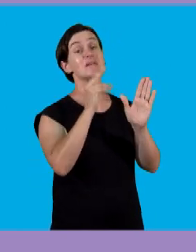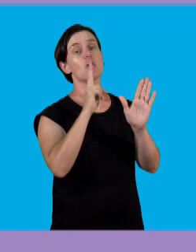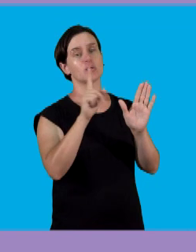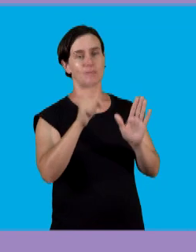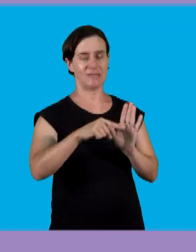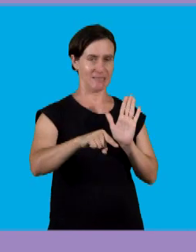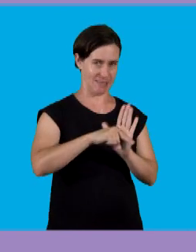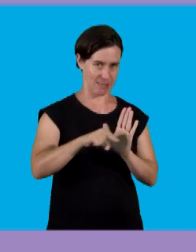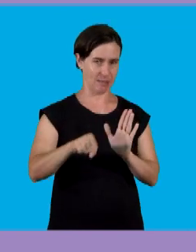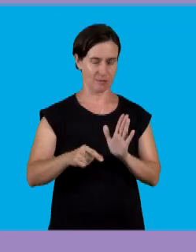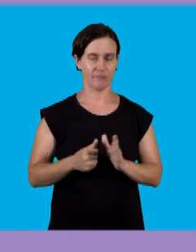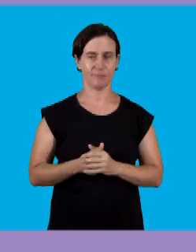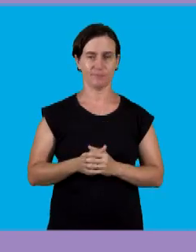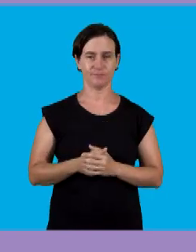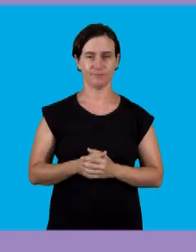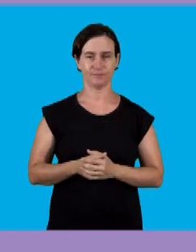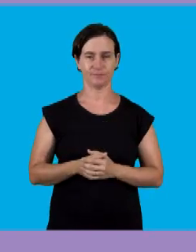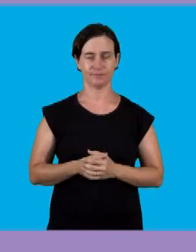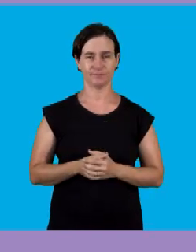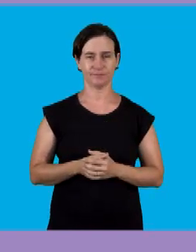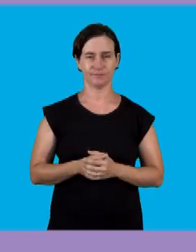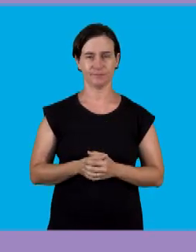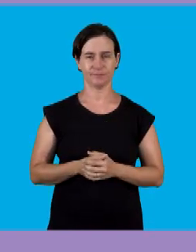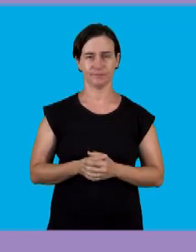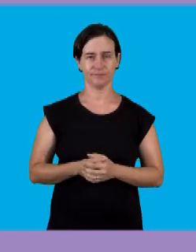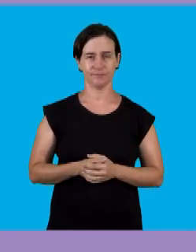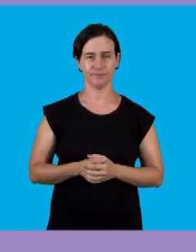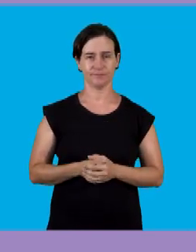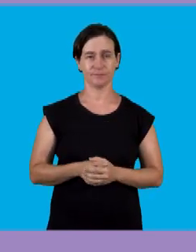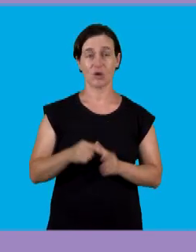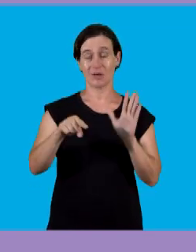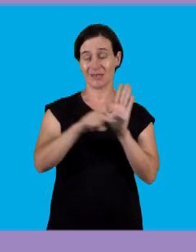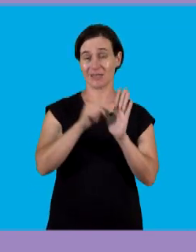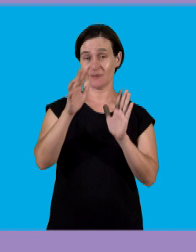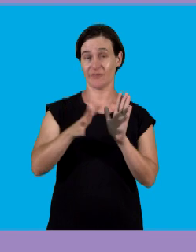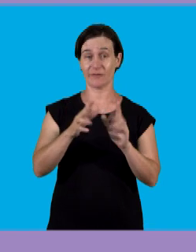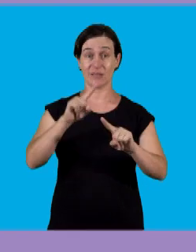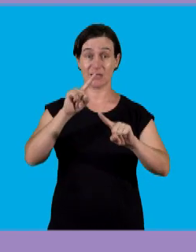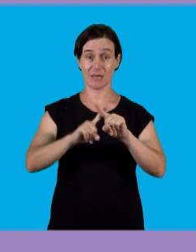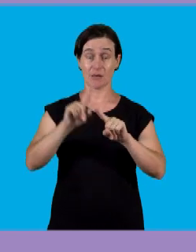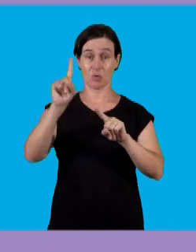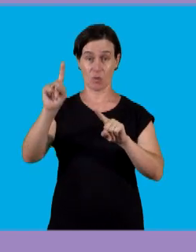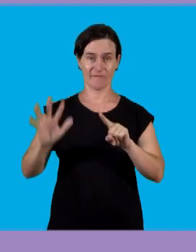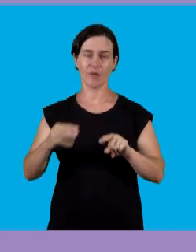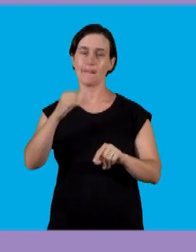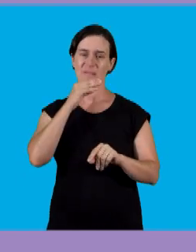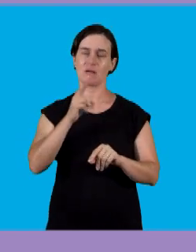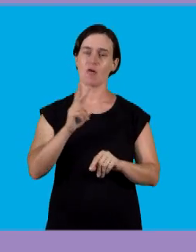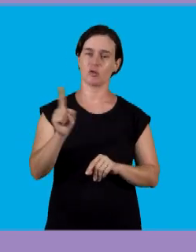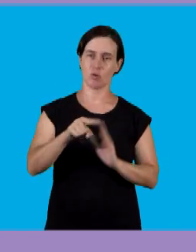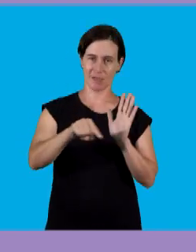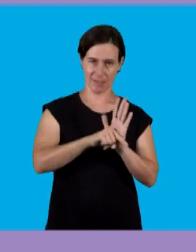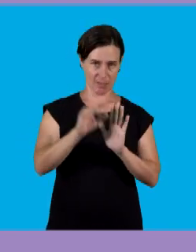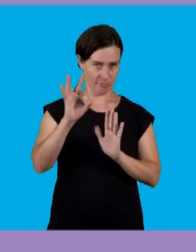is going to be negative. So we know that negative 15 multiplied by 1/5 will result in